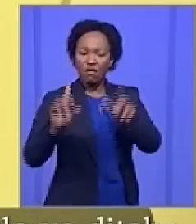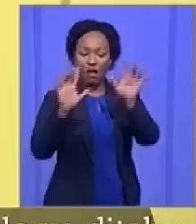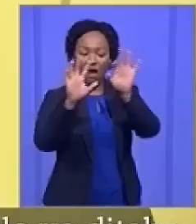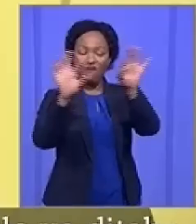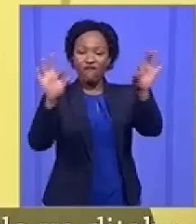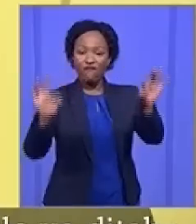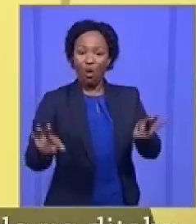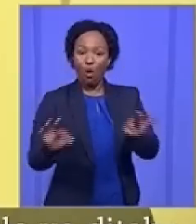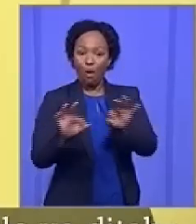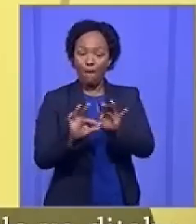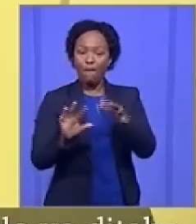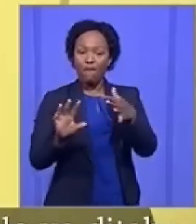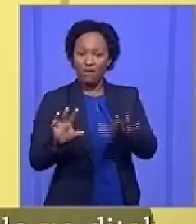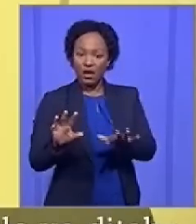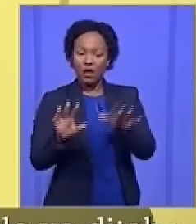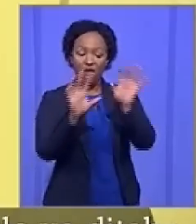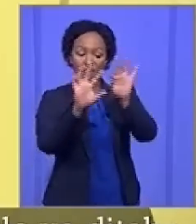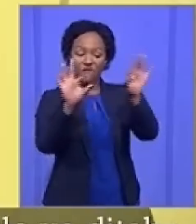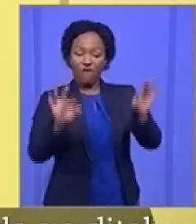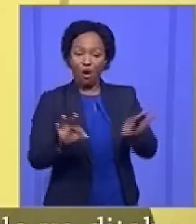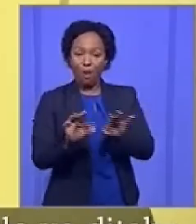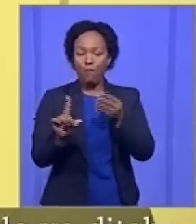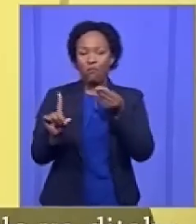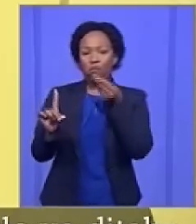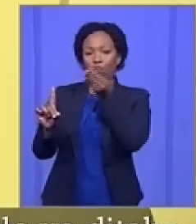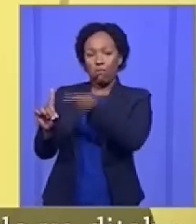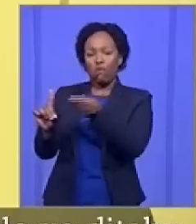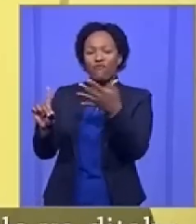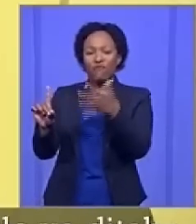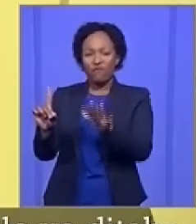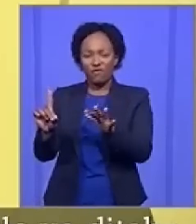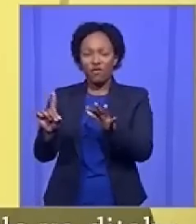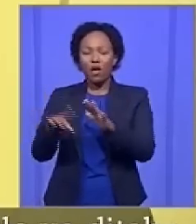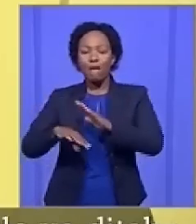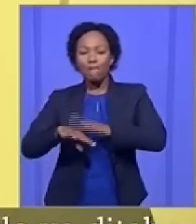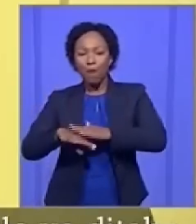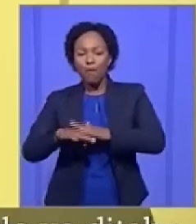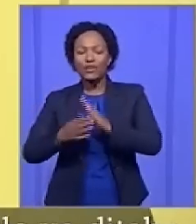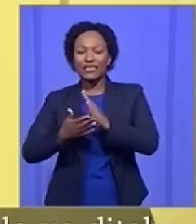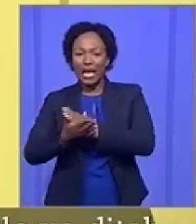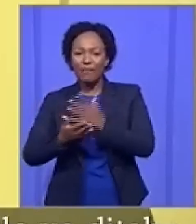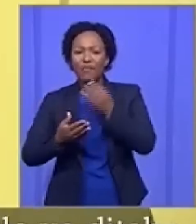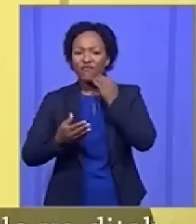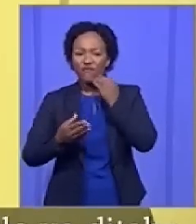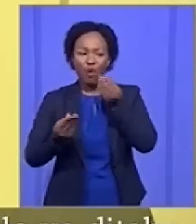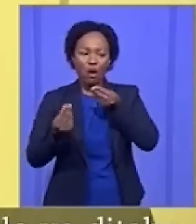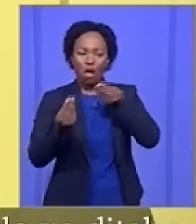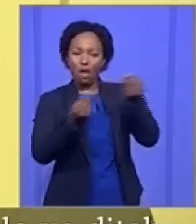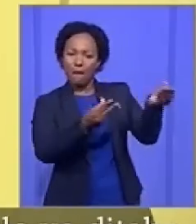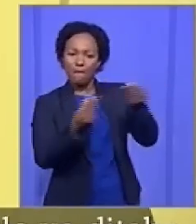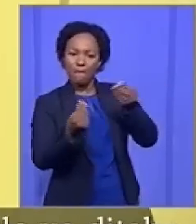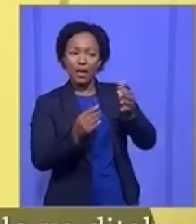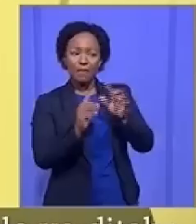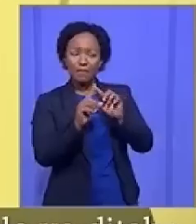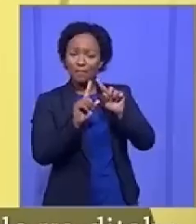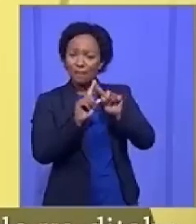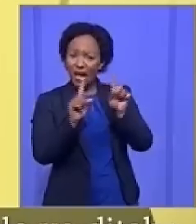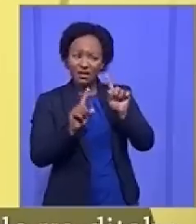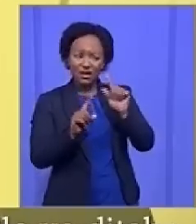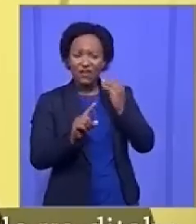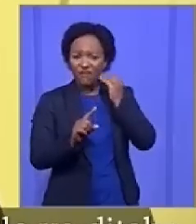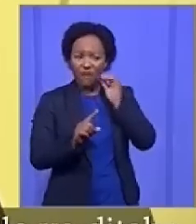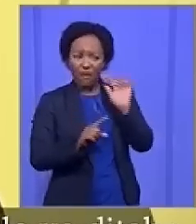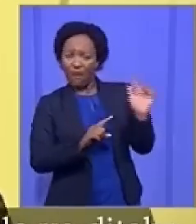was furnished to him and went further to submit some but not all of the information